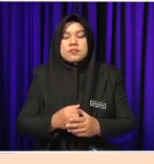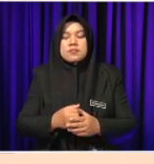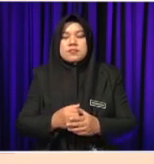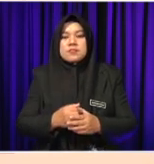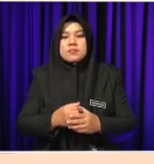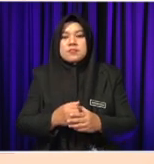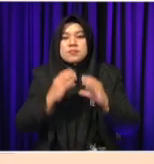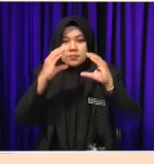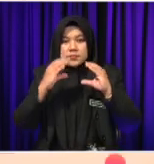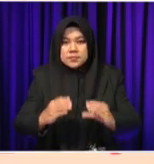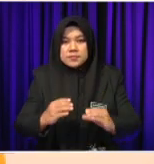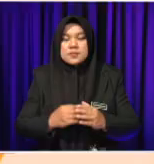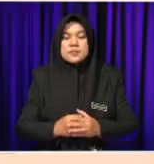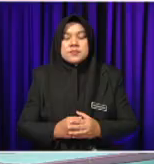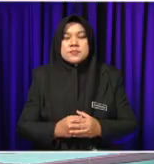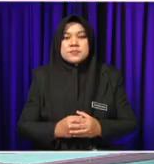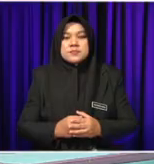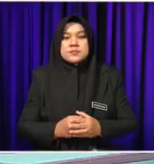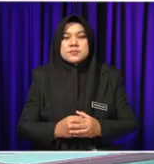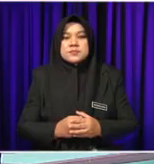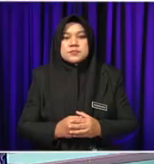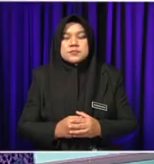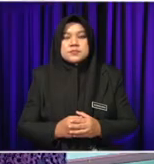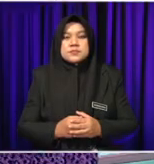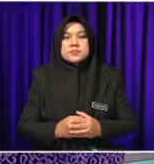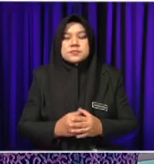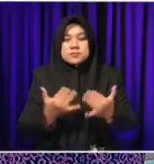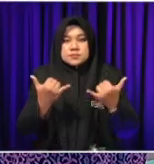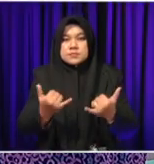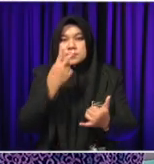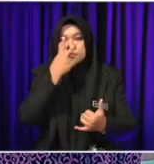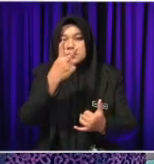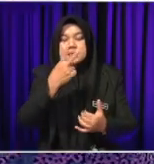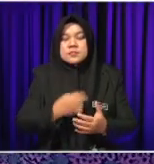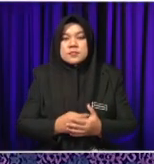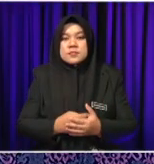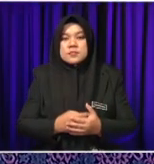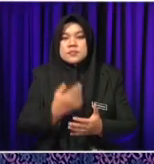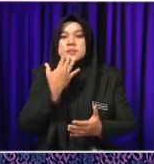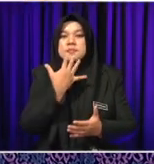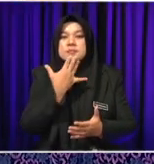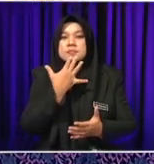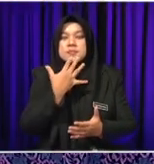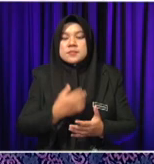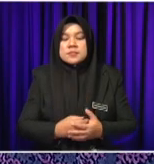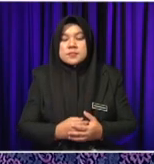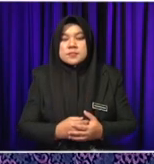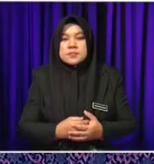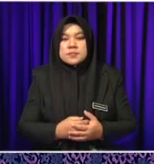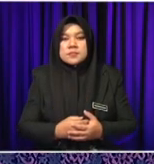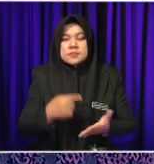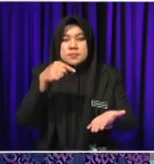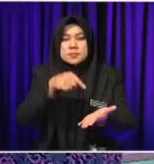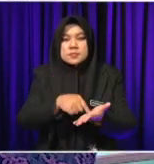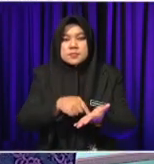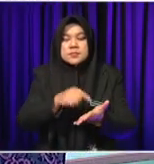choice. Okay. So, girls and boys and mm-hmm. Shafika. Now, let us look at the colours, all right? Now, this will be